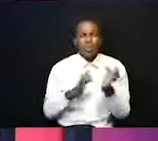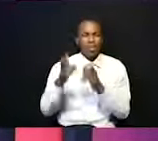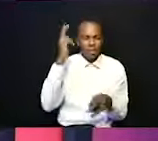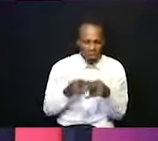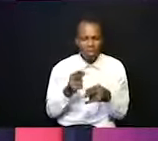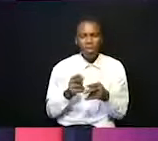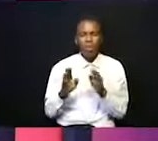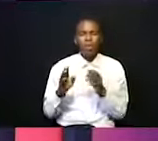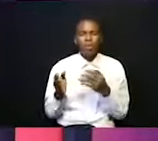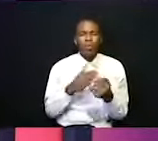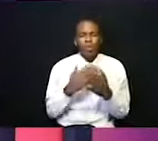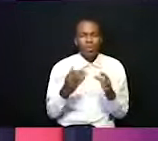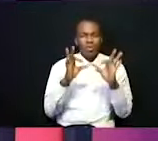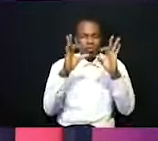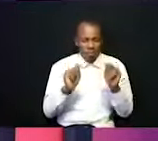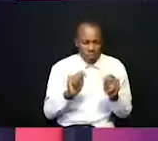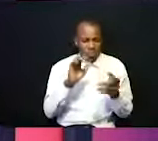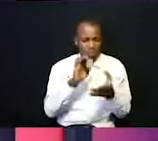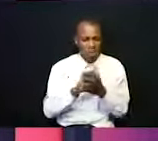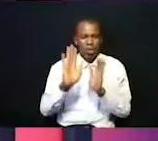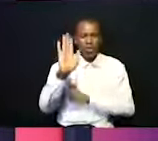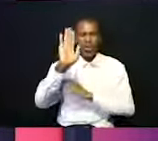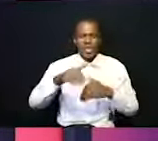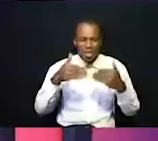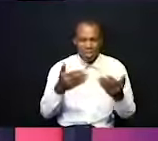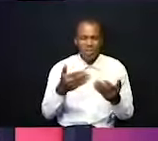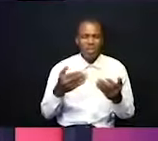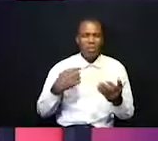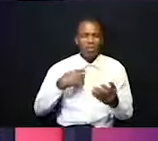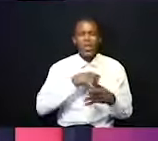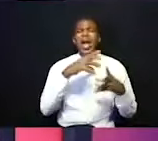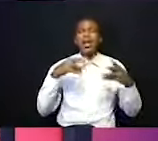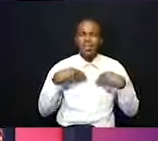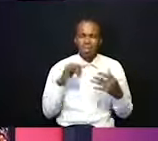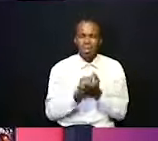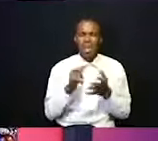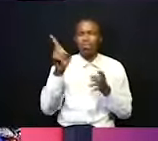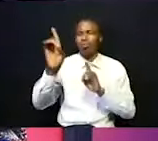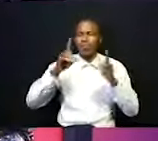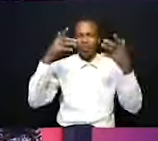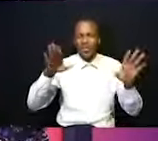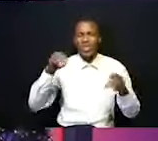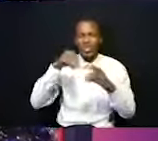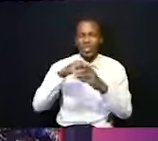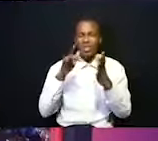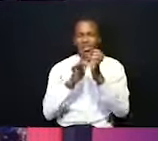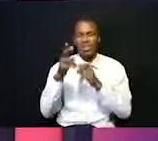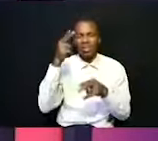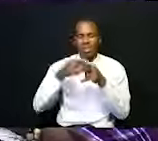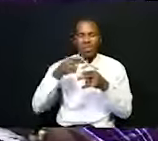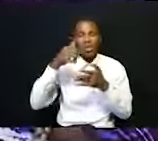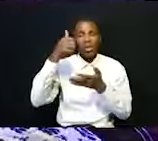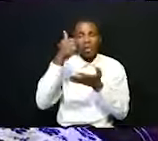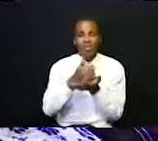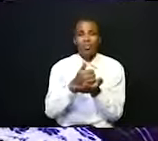suitable partners. We declare it done. Even in Jesus' name we have prayed. Amen. Amen.